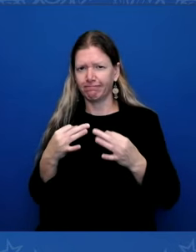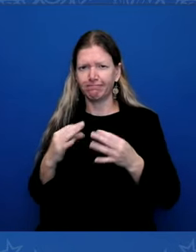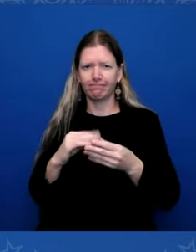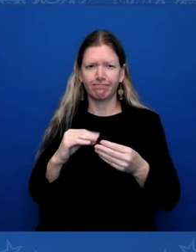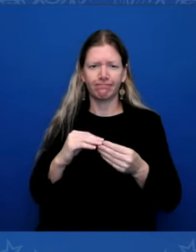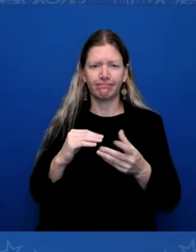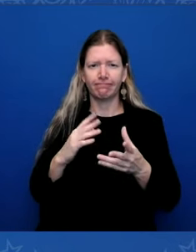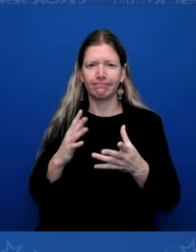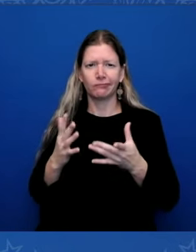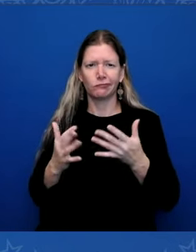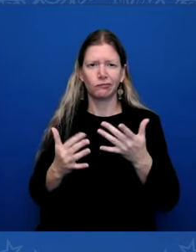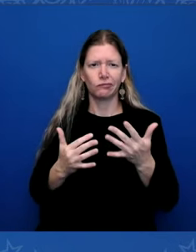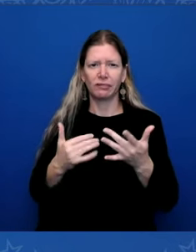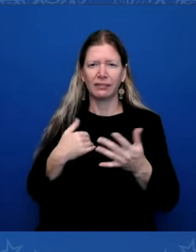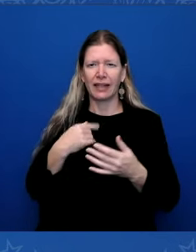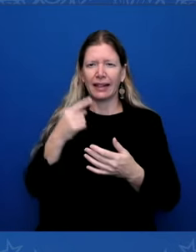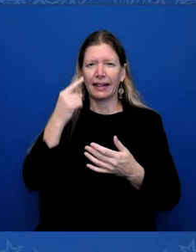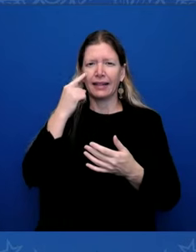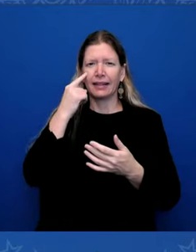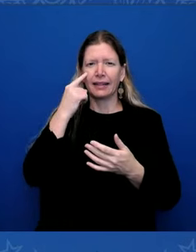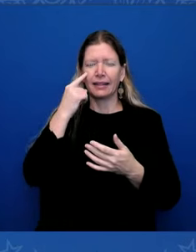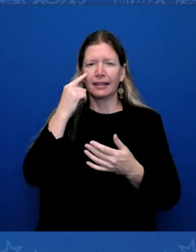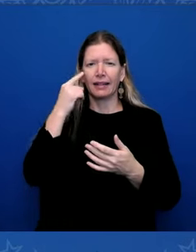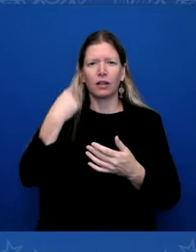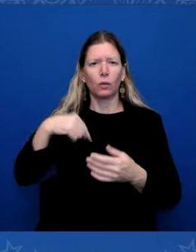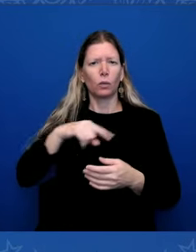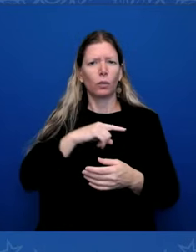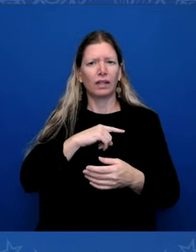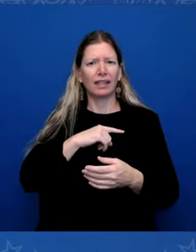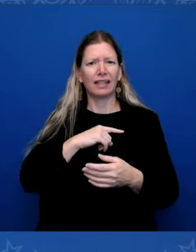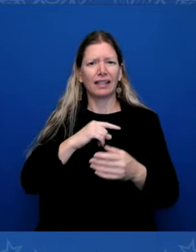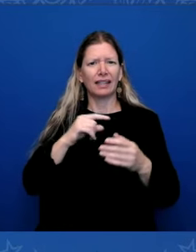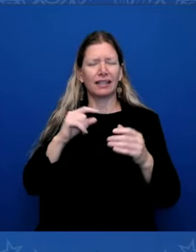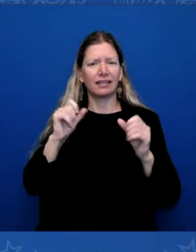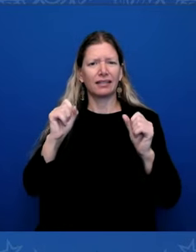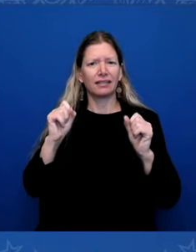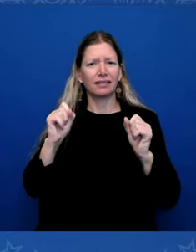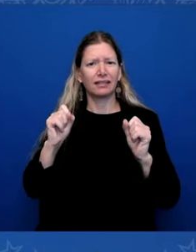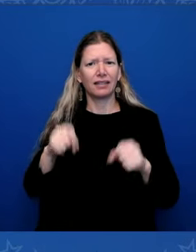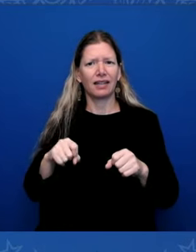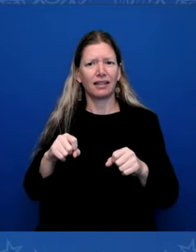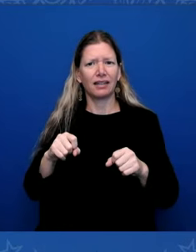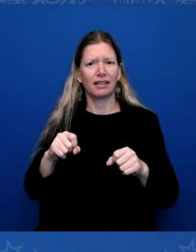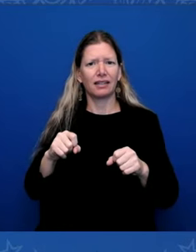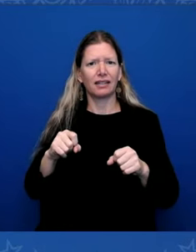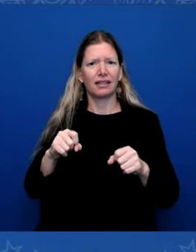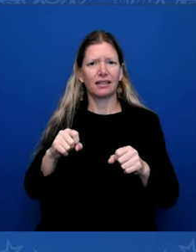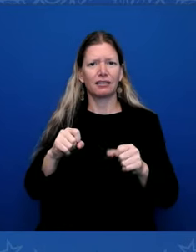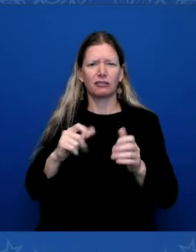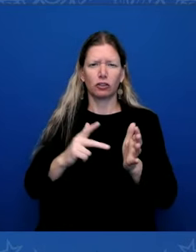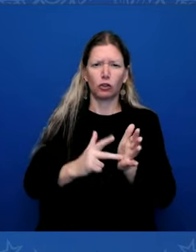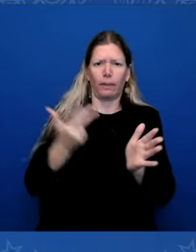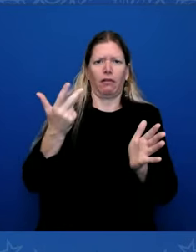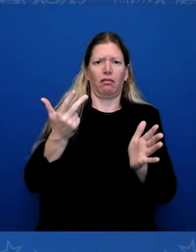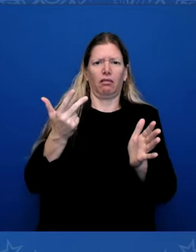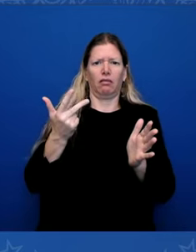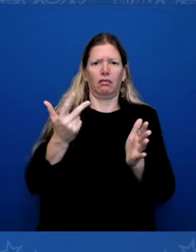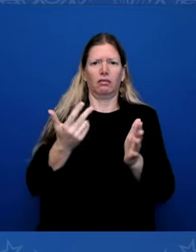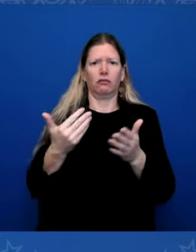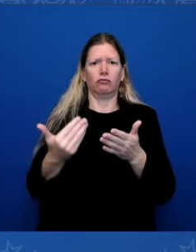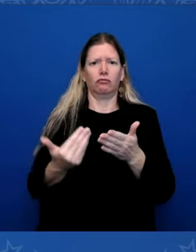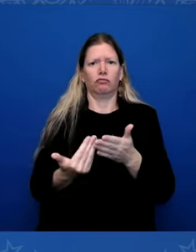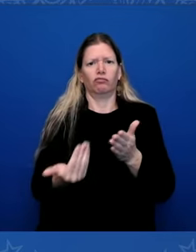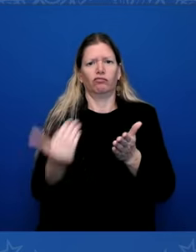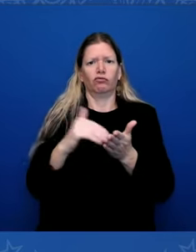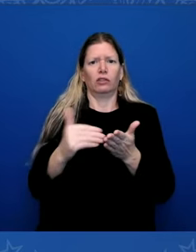I think we can triple the renewable capacity for, as it relates